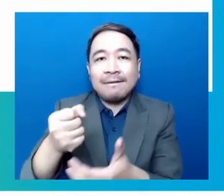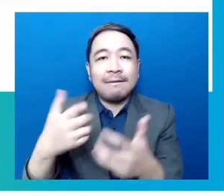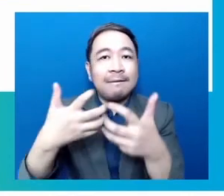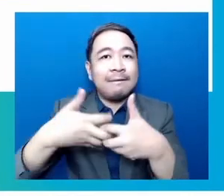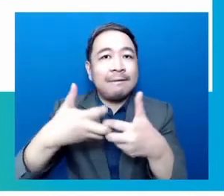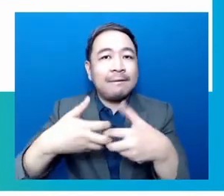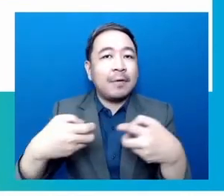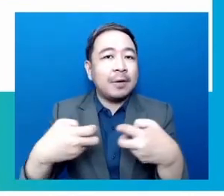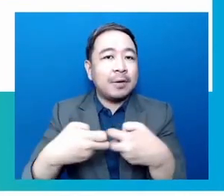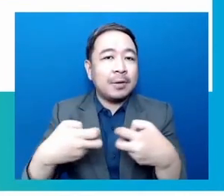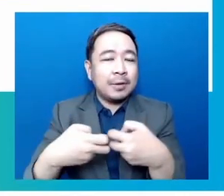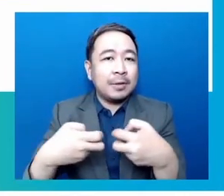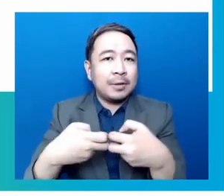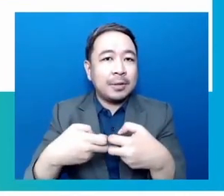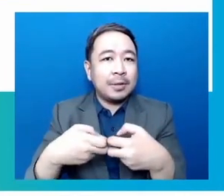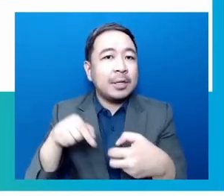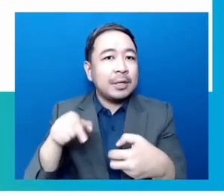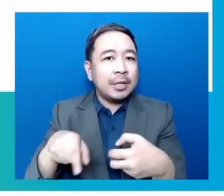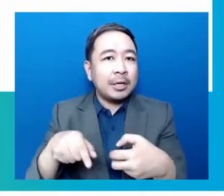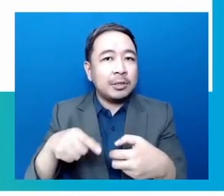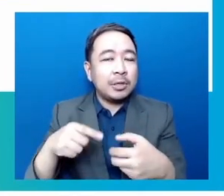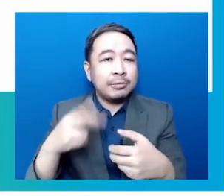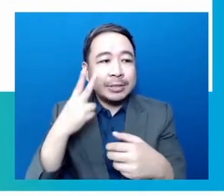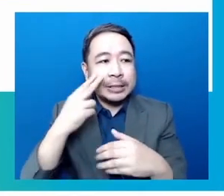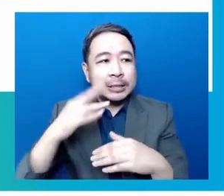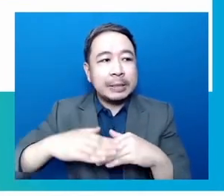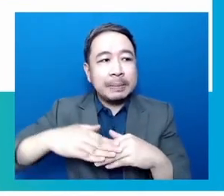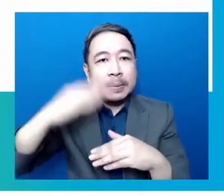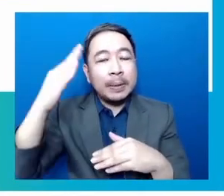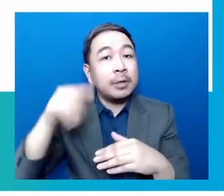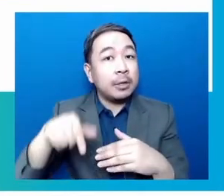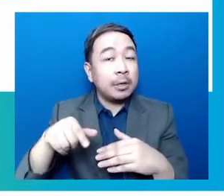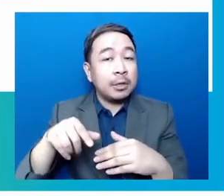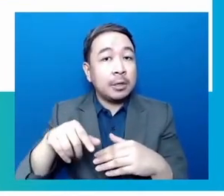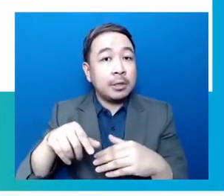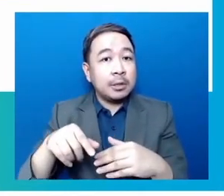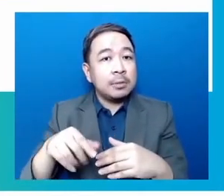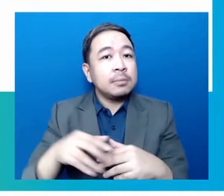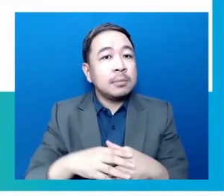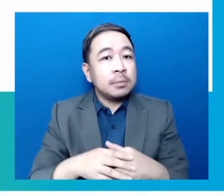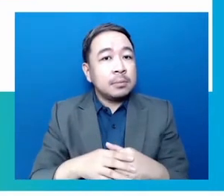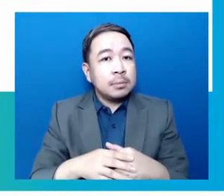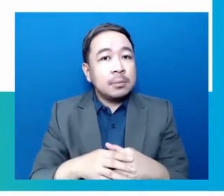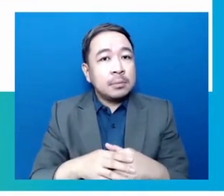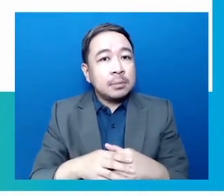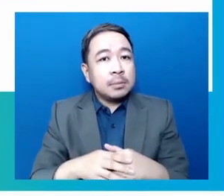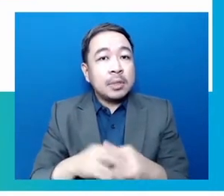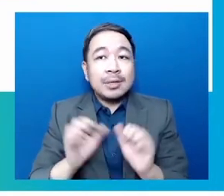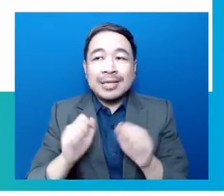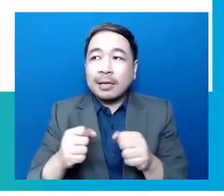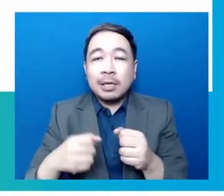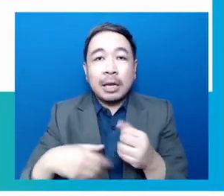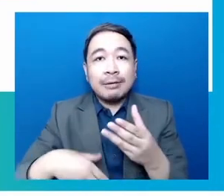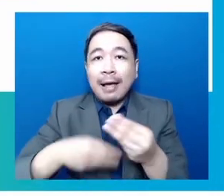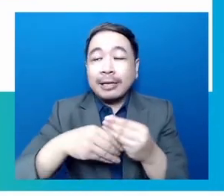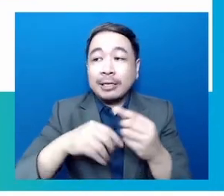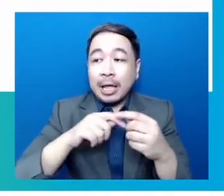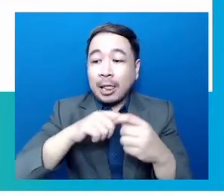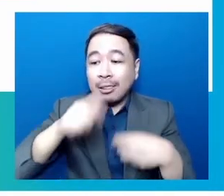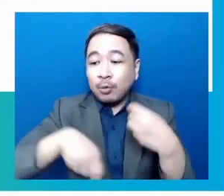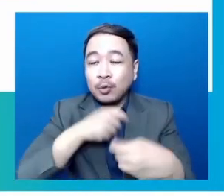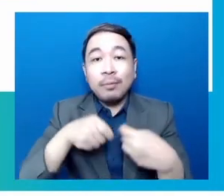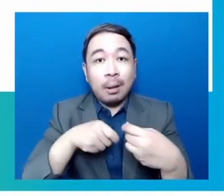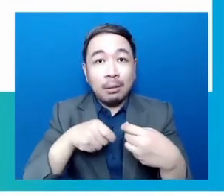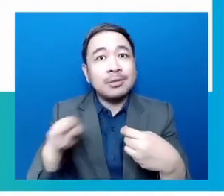is fit for only fossil fuel power plants, not a smart grid which can adopt the renewables. It is also financing